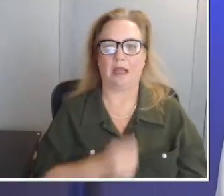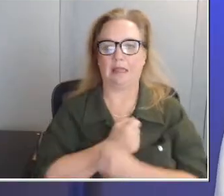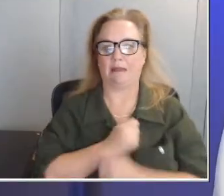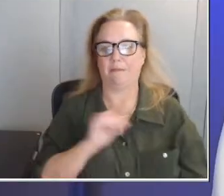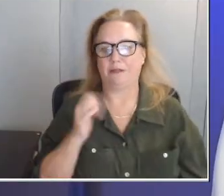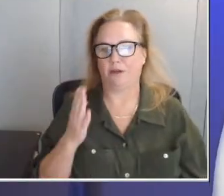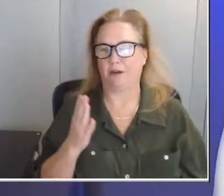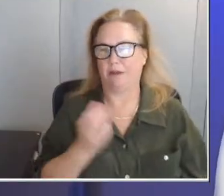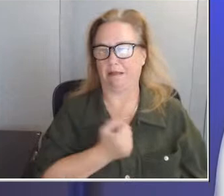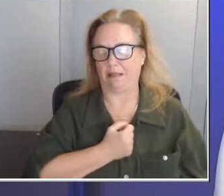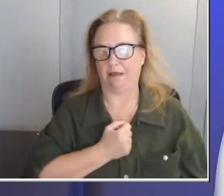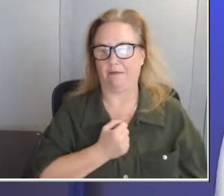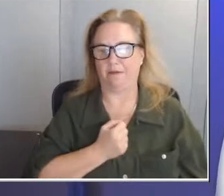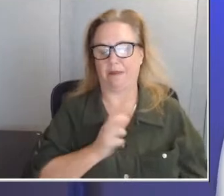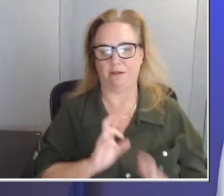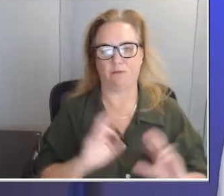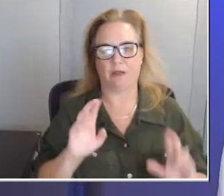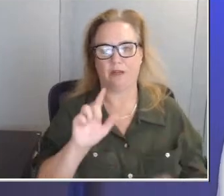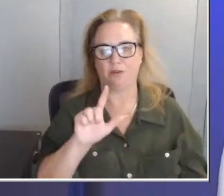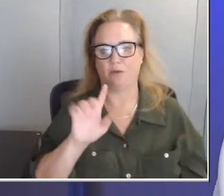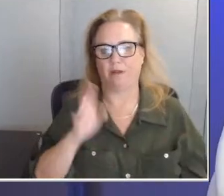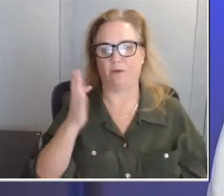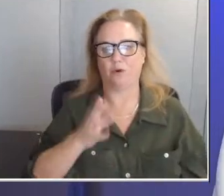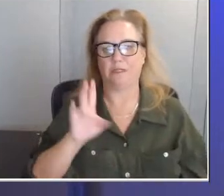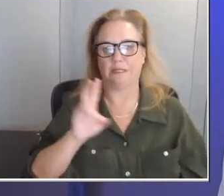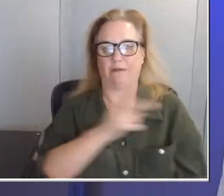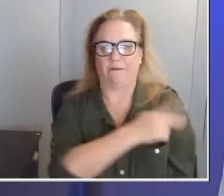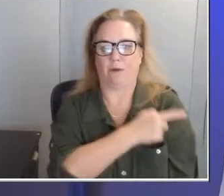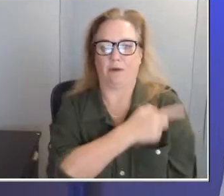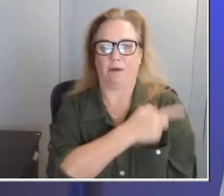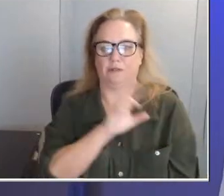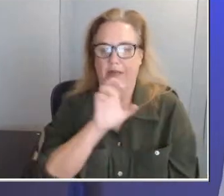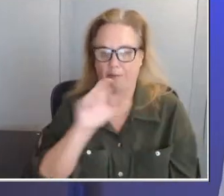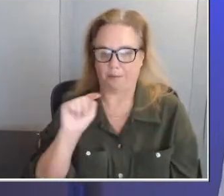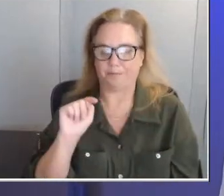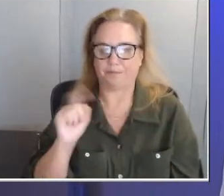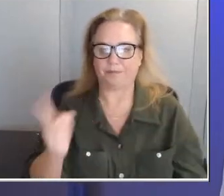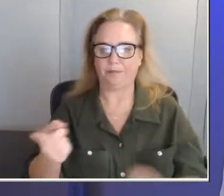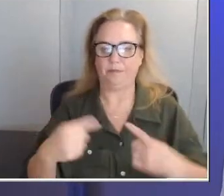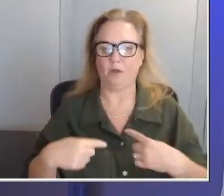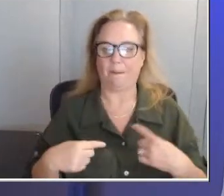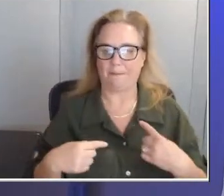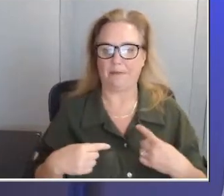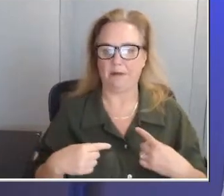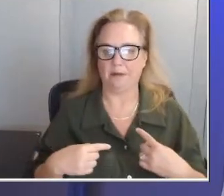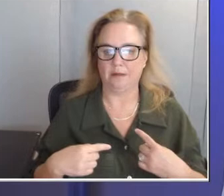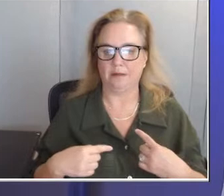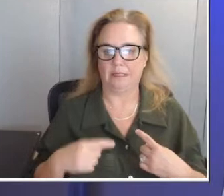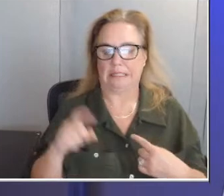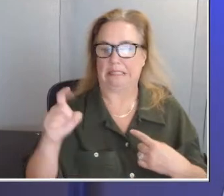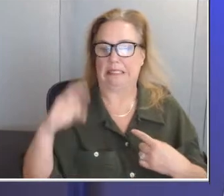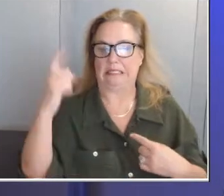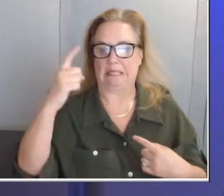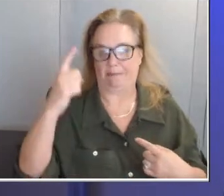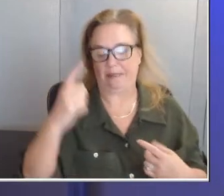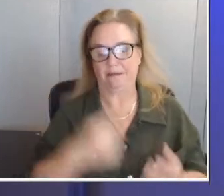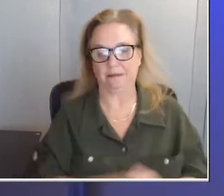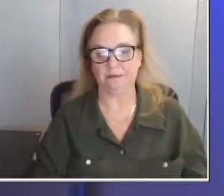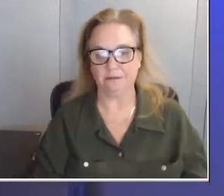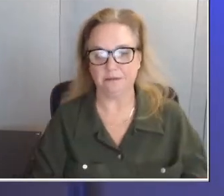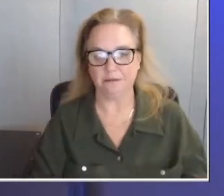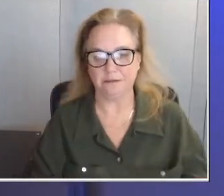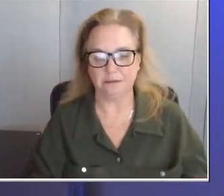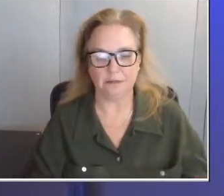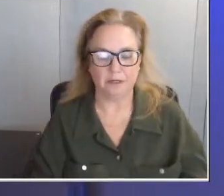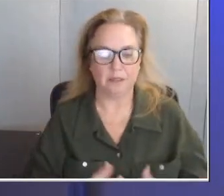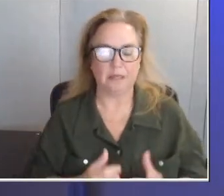love being at the ready 24/7 for patients like Brett who come in and need something urgently. And it's a